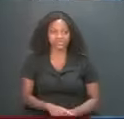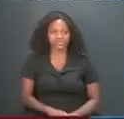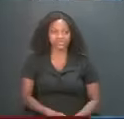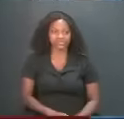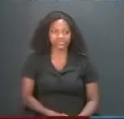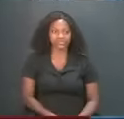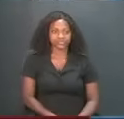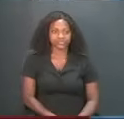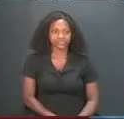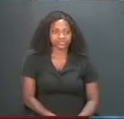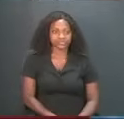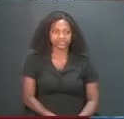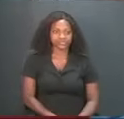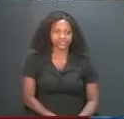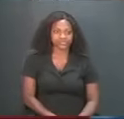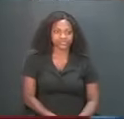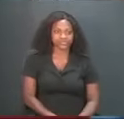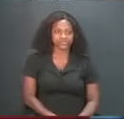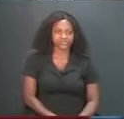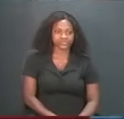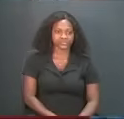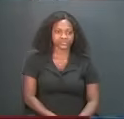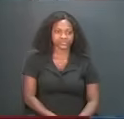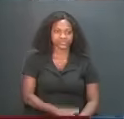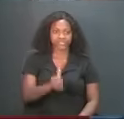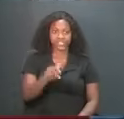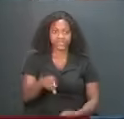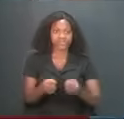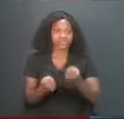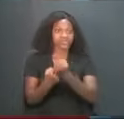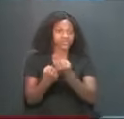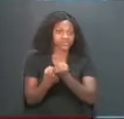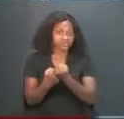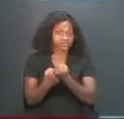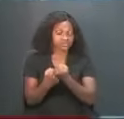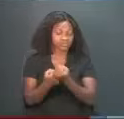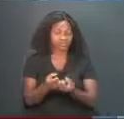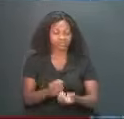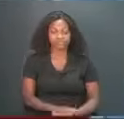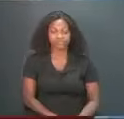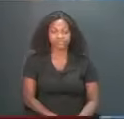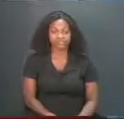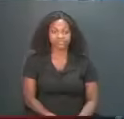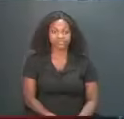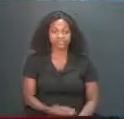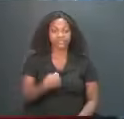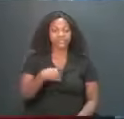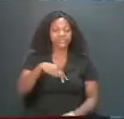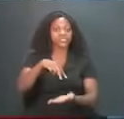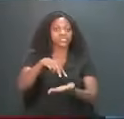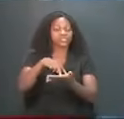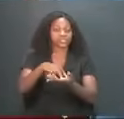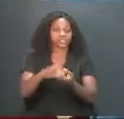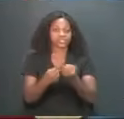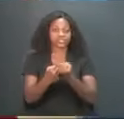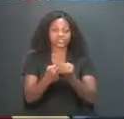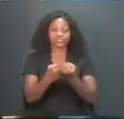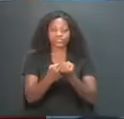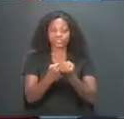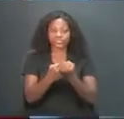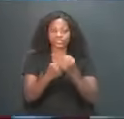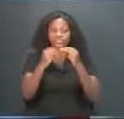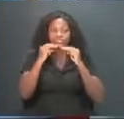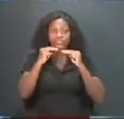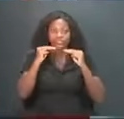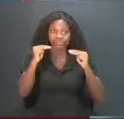Speaker. Bring it. Any seconder? Mr. Speaker, I rise to second the